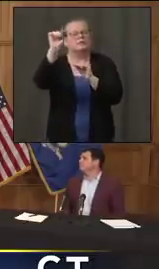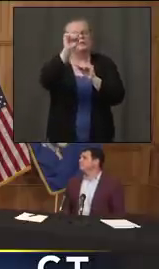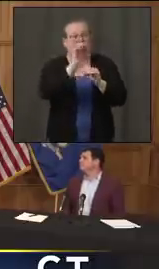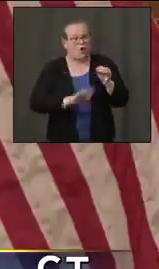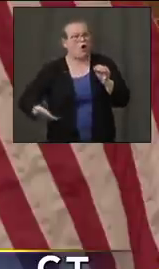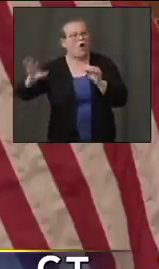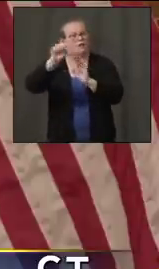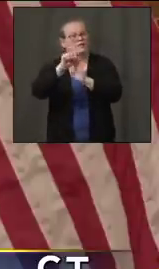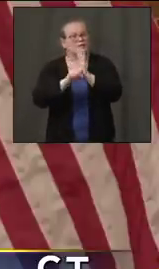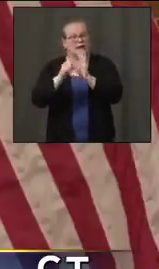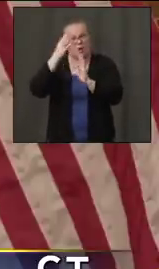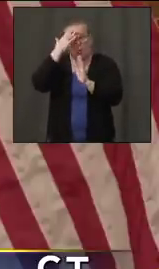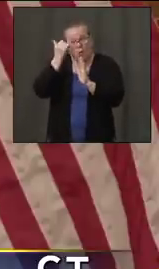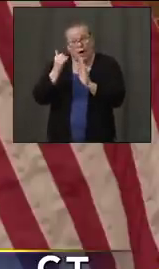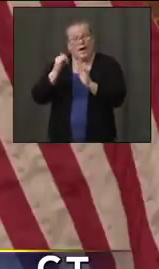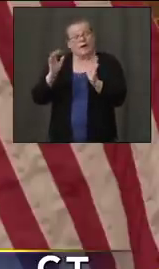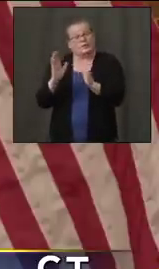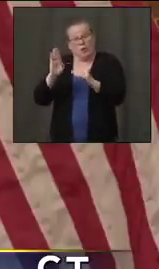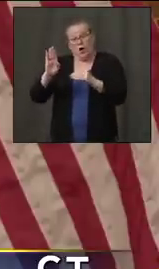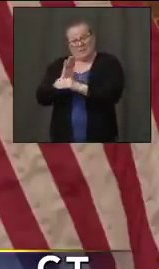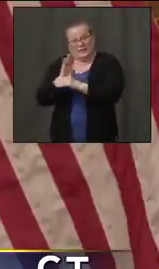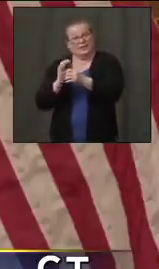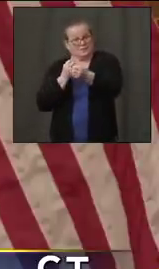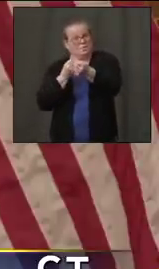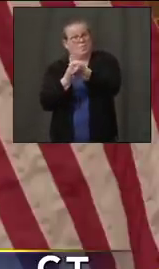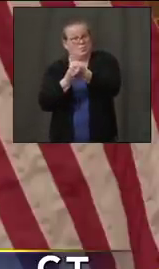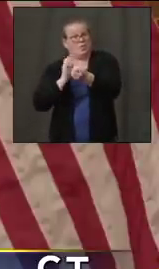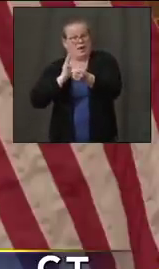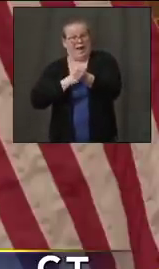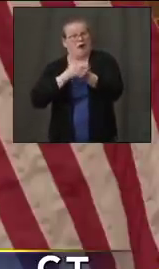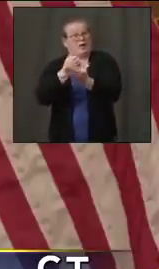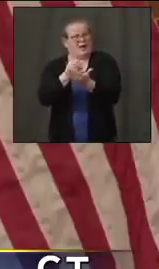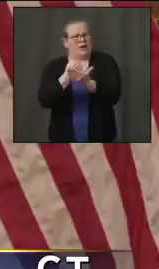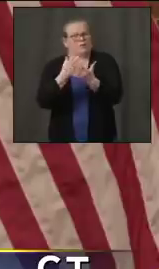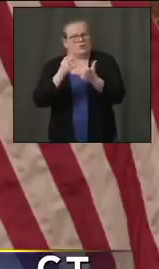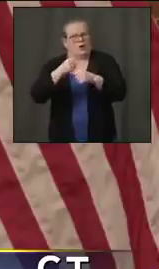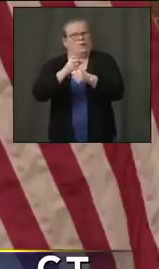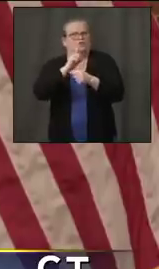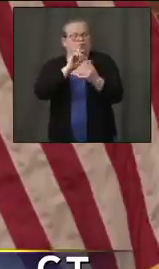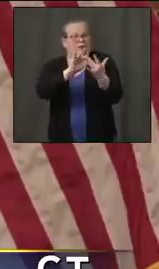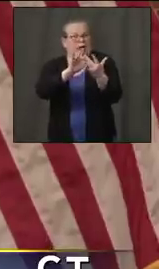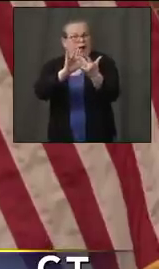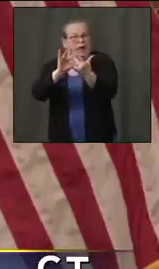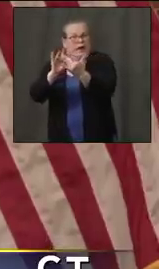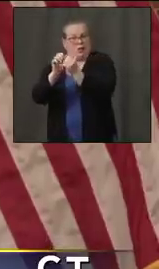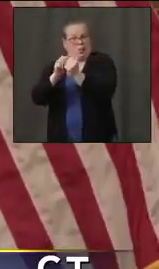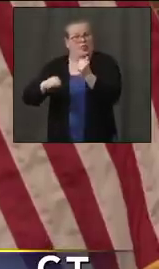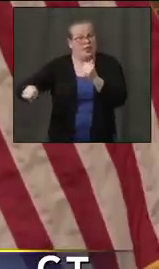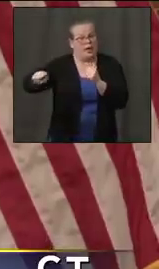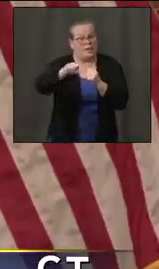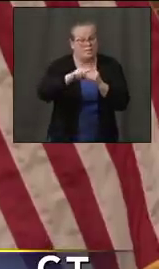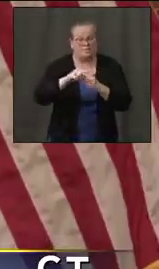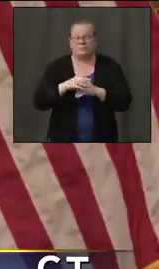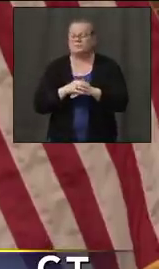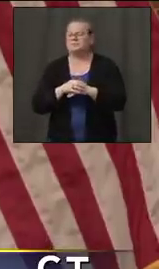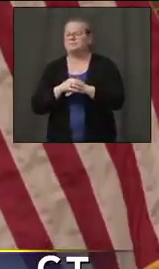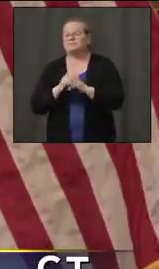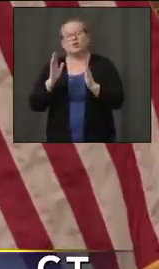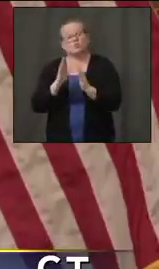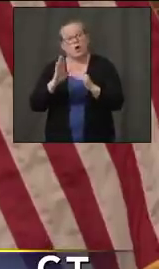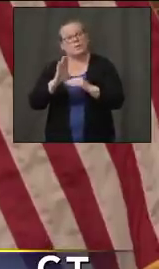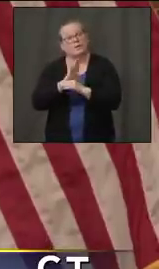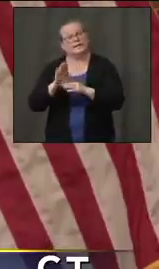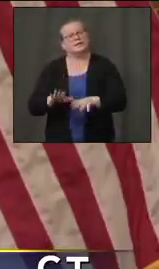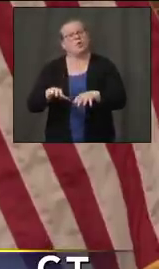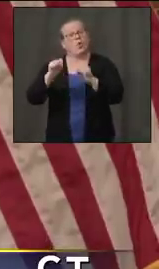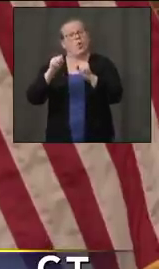and we wanted to make sure that we were in constant touch with them. So I've held teletown halls with small business